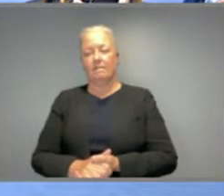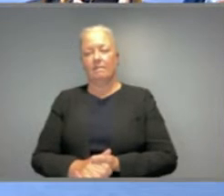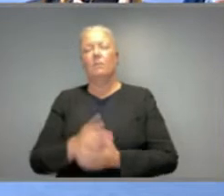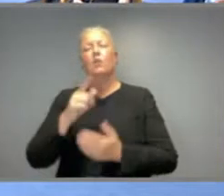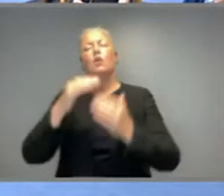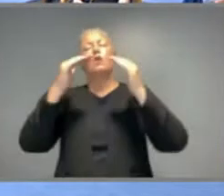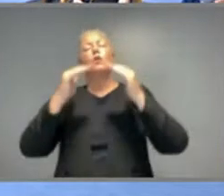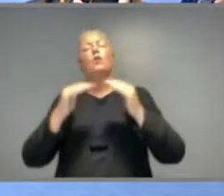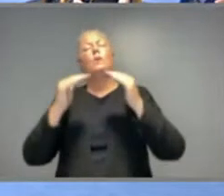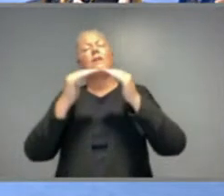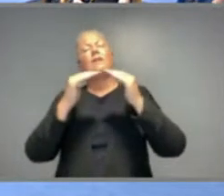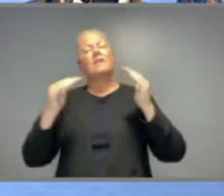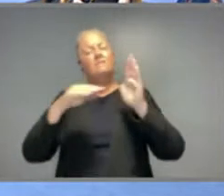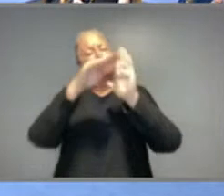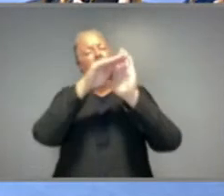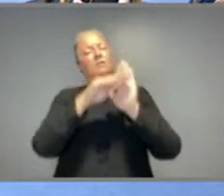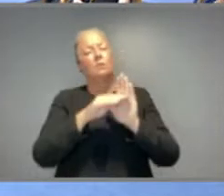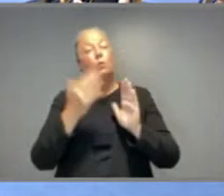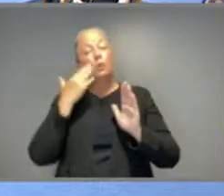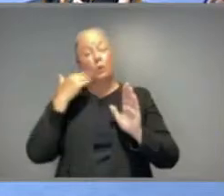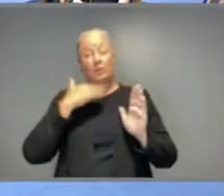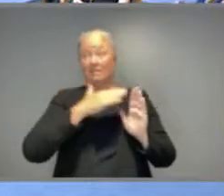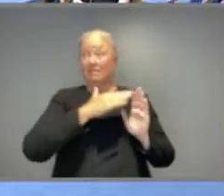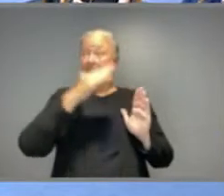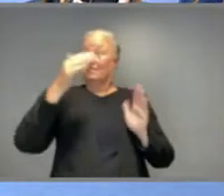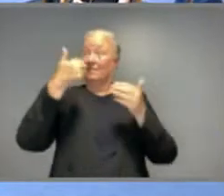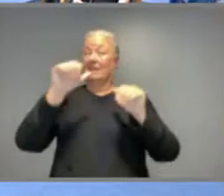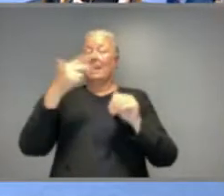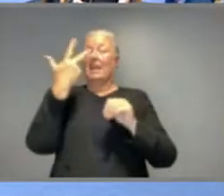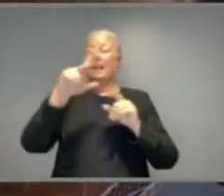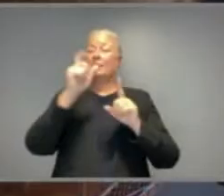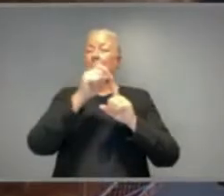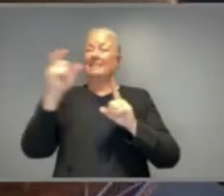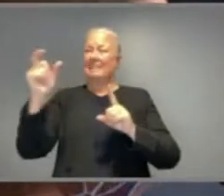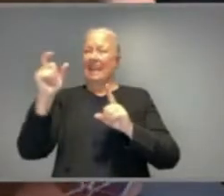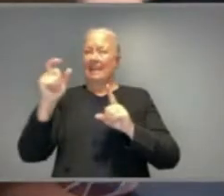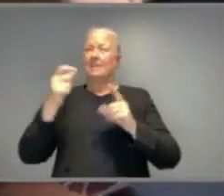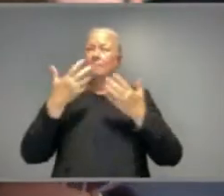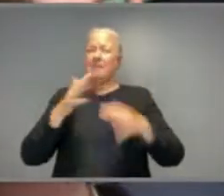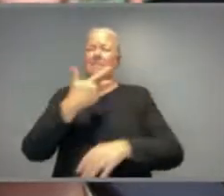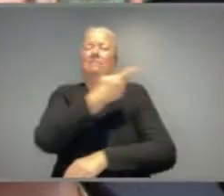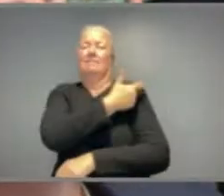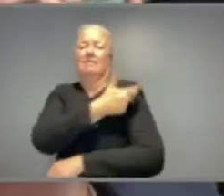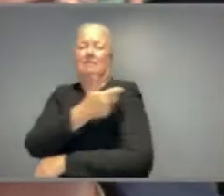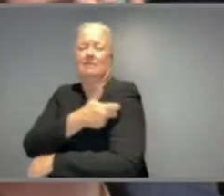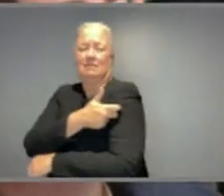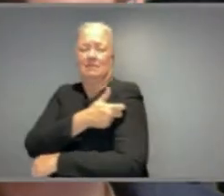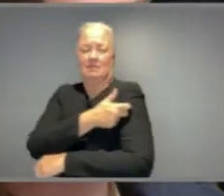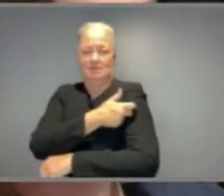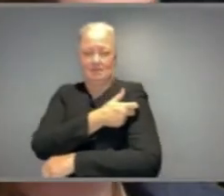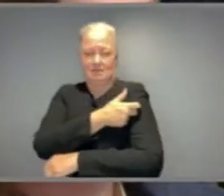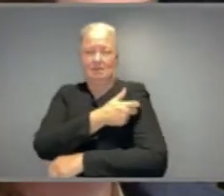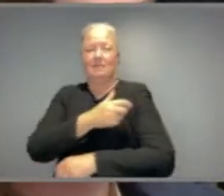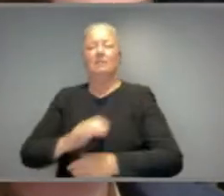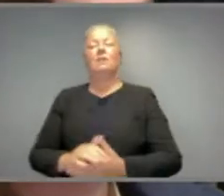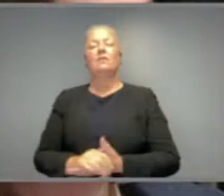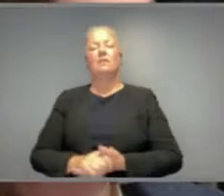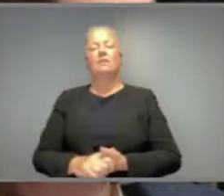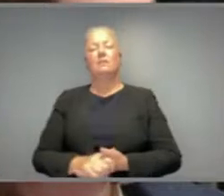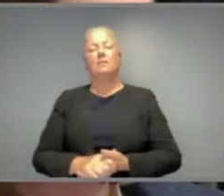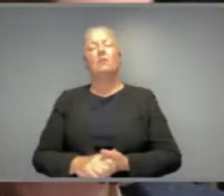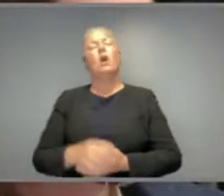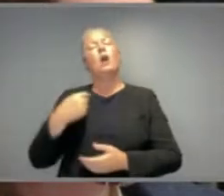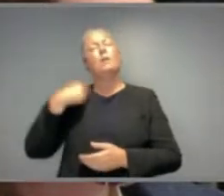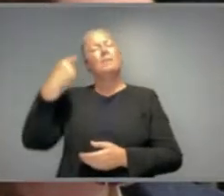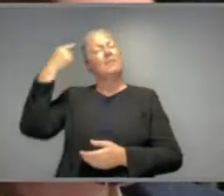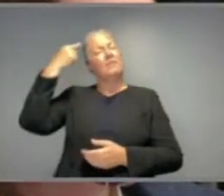be in place once we reach that 80% vaccination target, are masks included in that? In what kind of circumstances do you